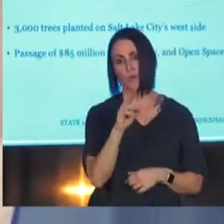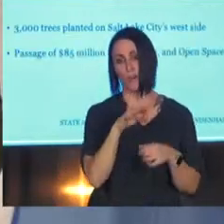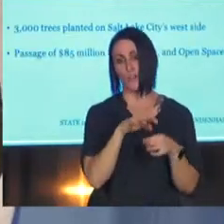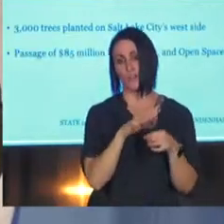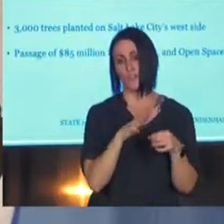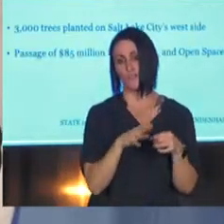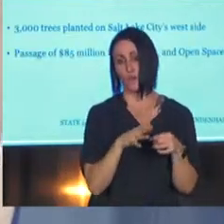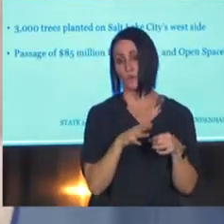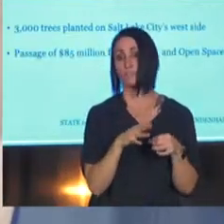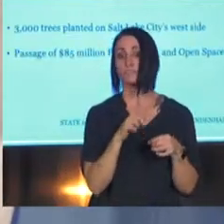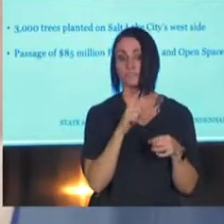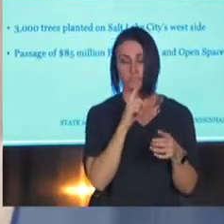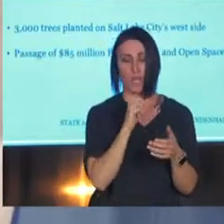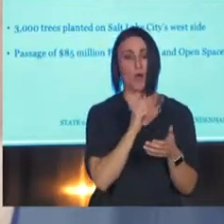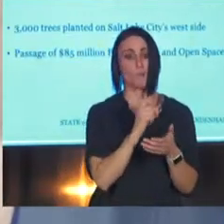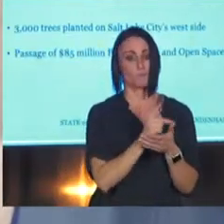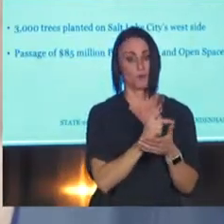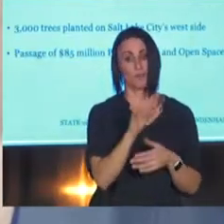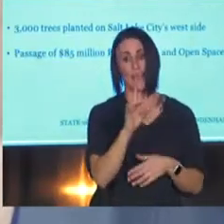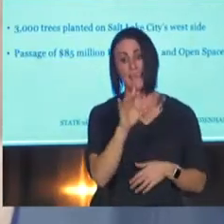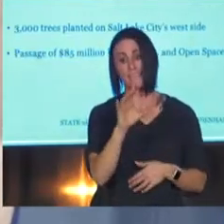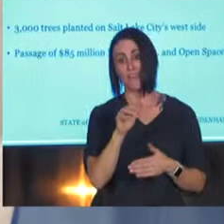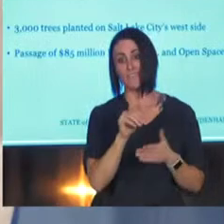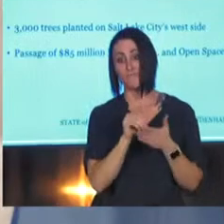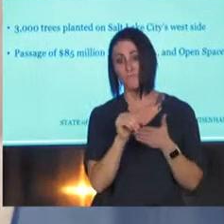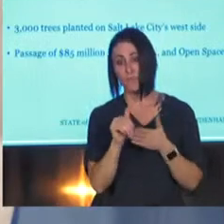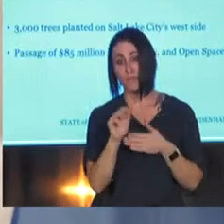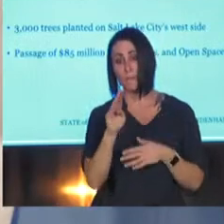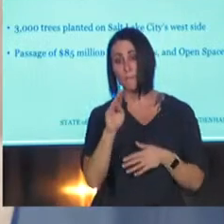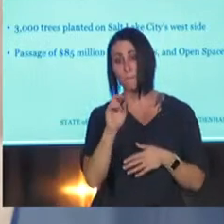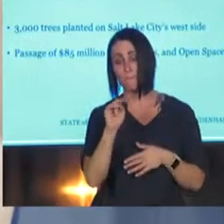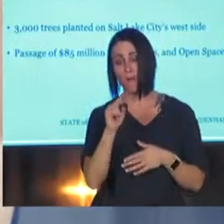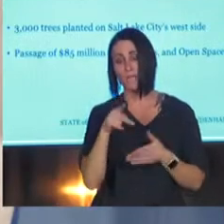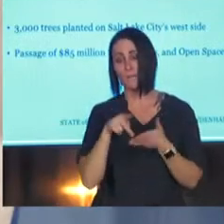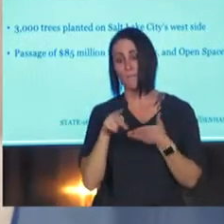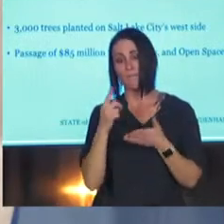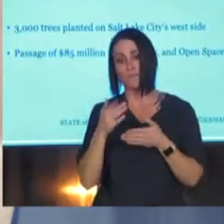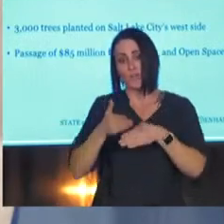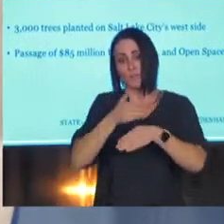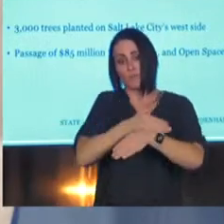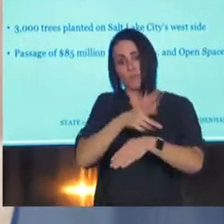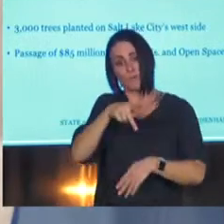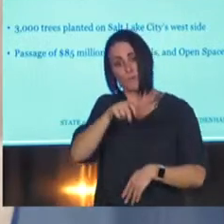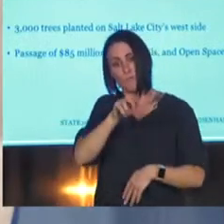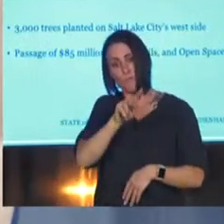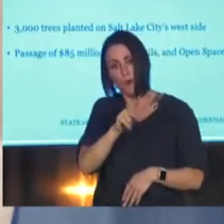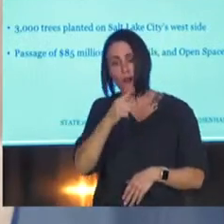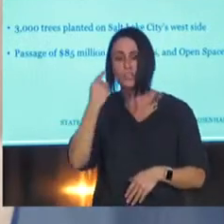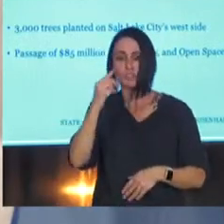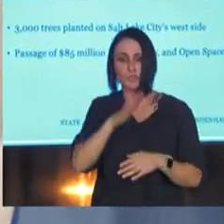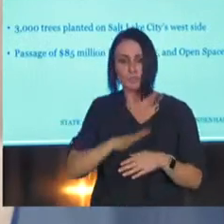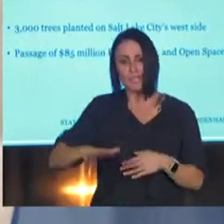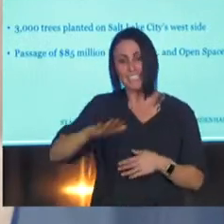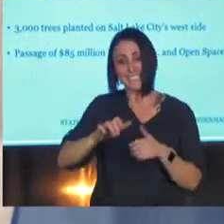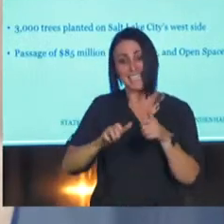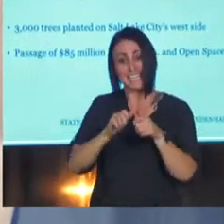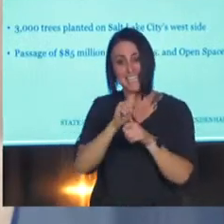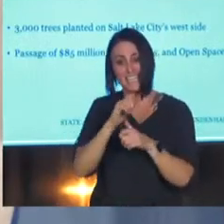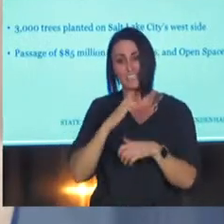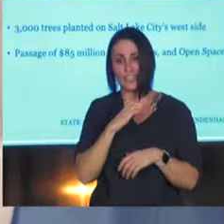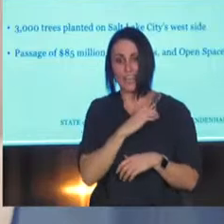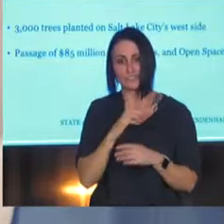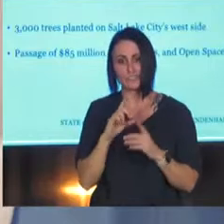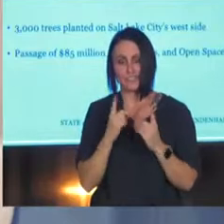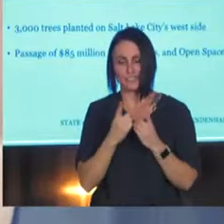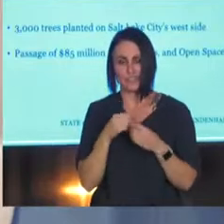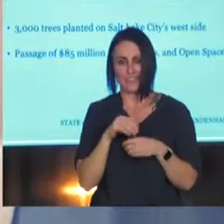voters resoundingly approved an $85 million bond to pay for improvements to our parks and green spaces in every council district in the